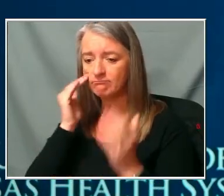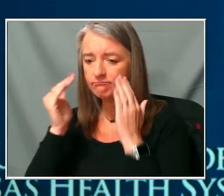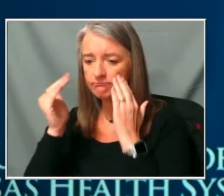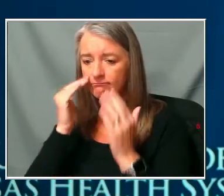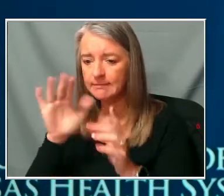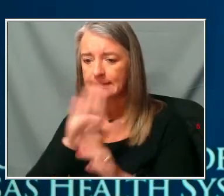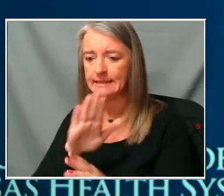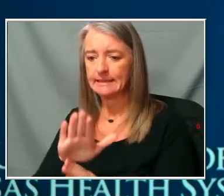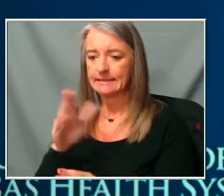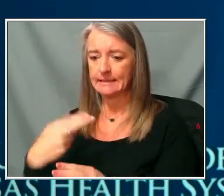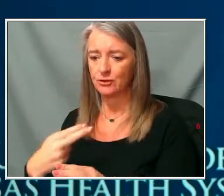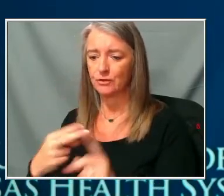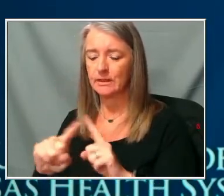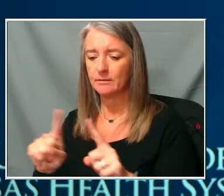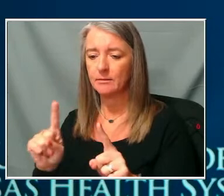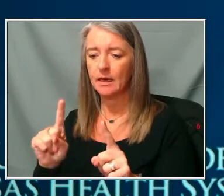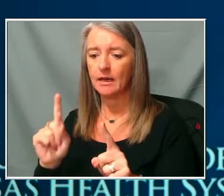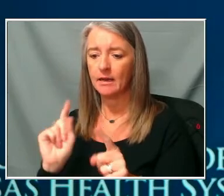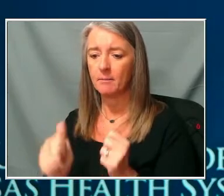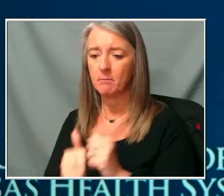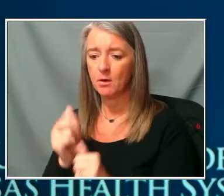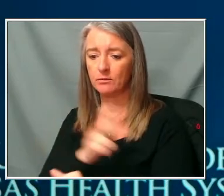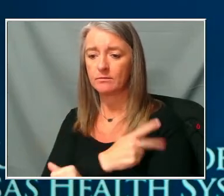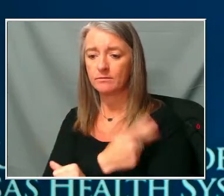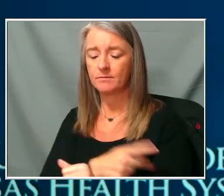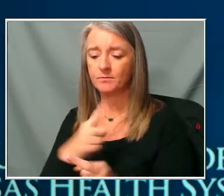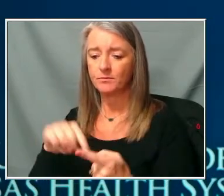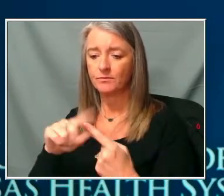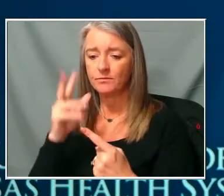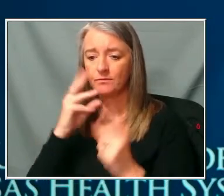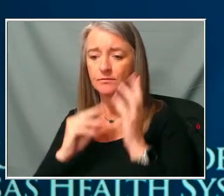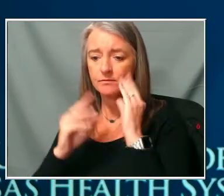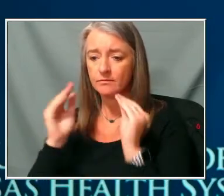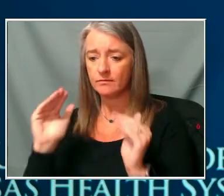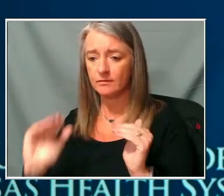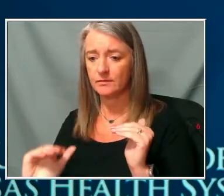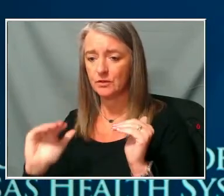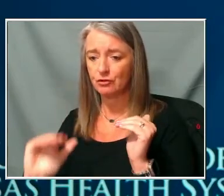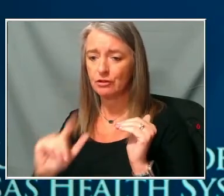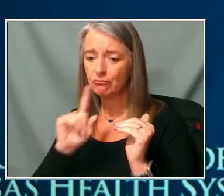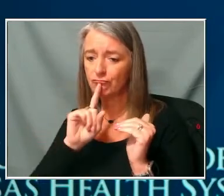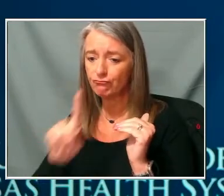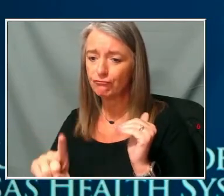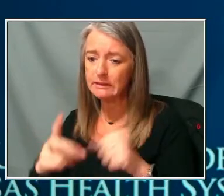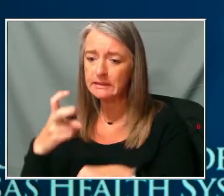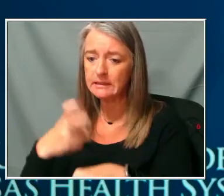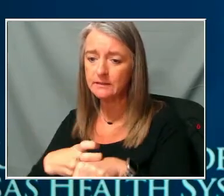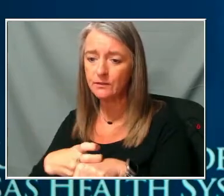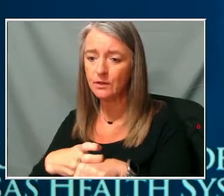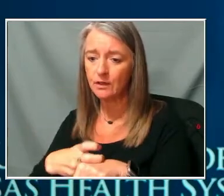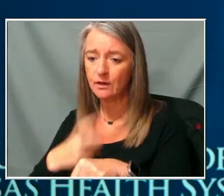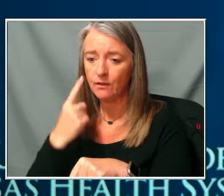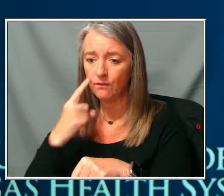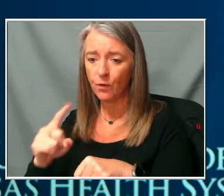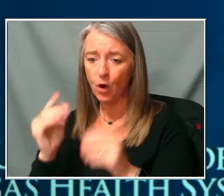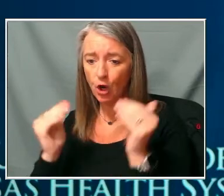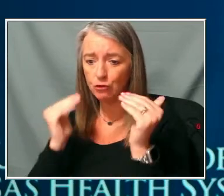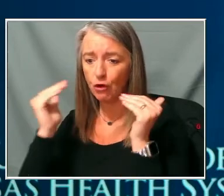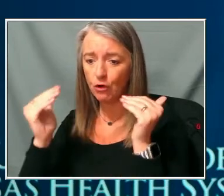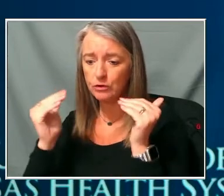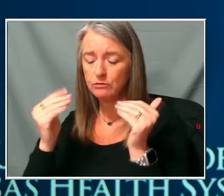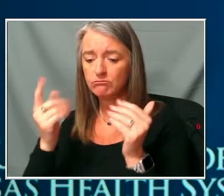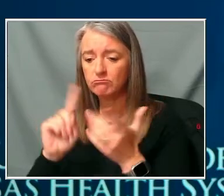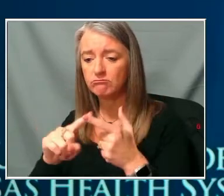but as you can imagine, for many of our patients, when they experience this in childhood, it can be really difficult, even for adults, to understand